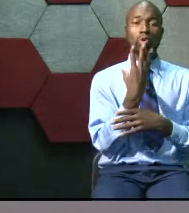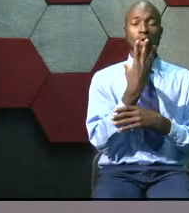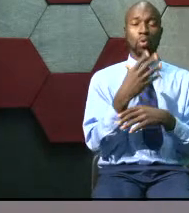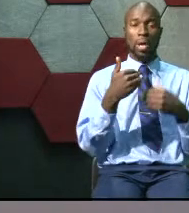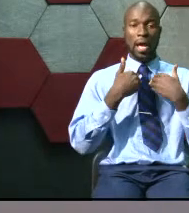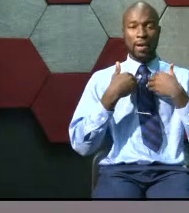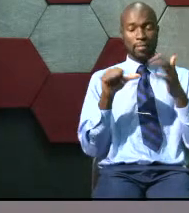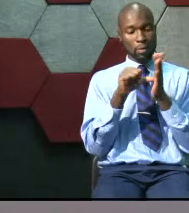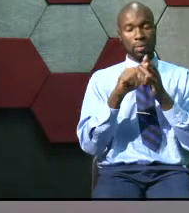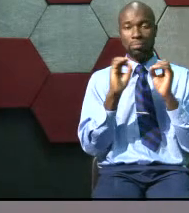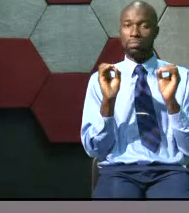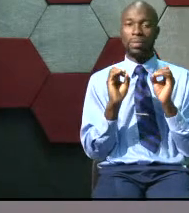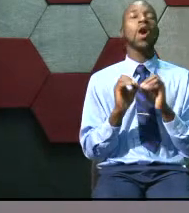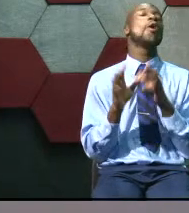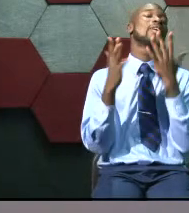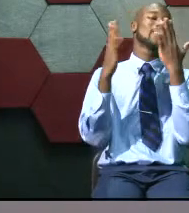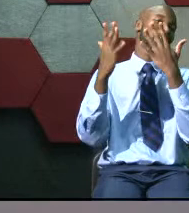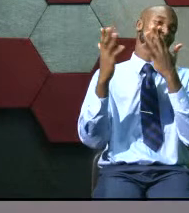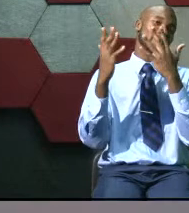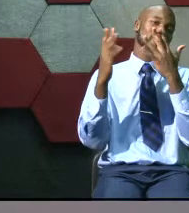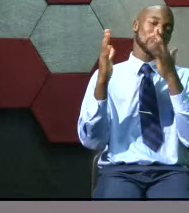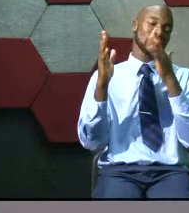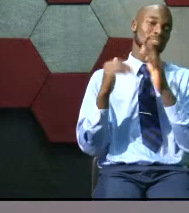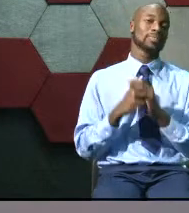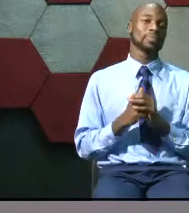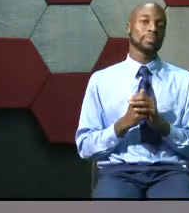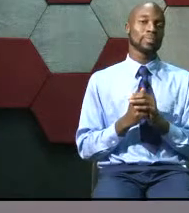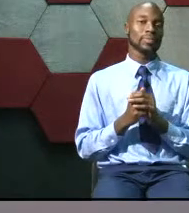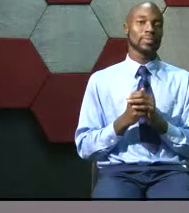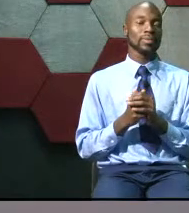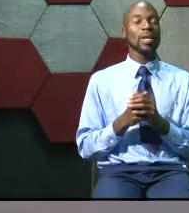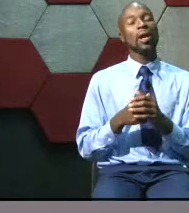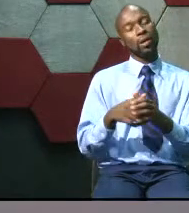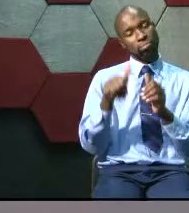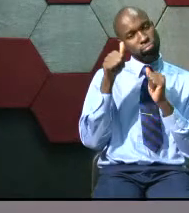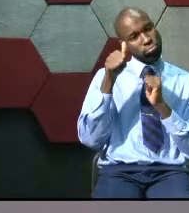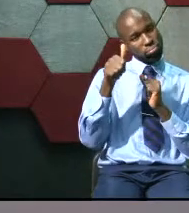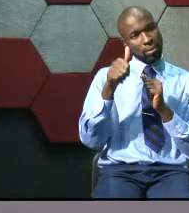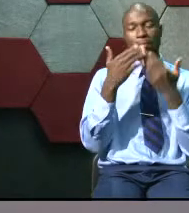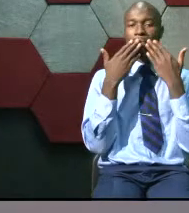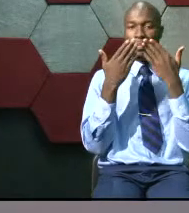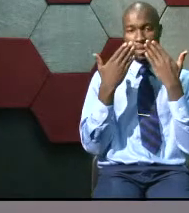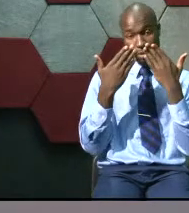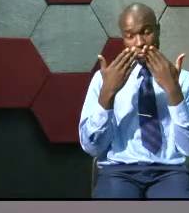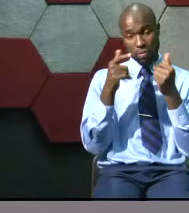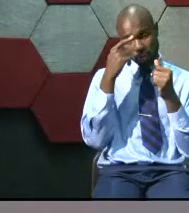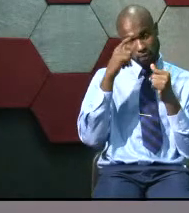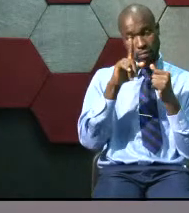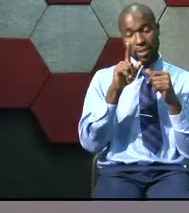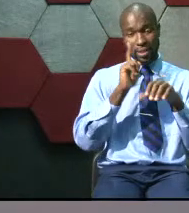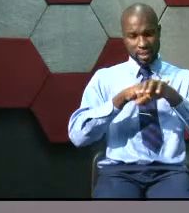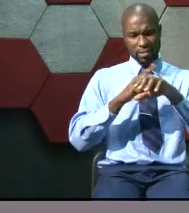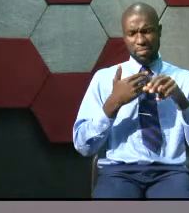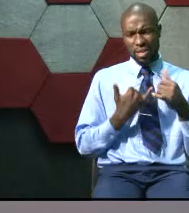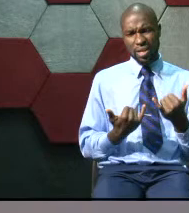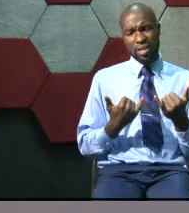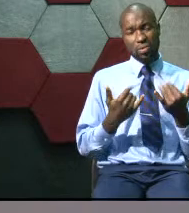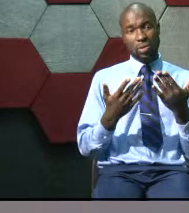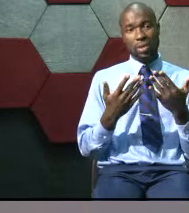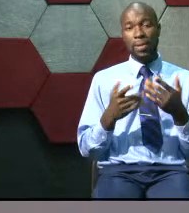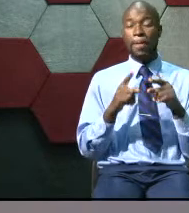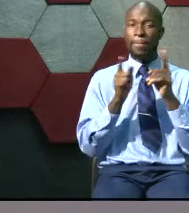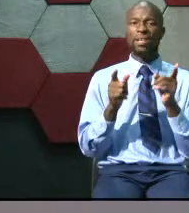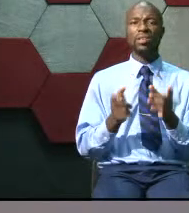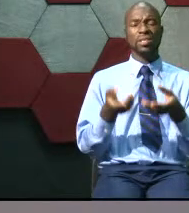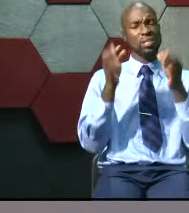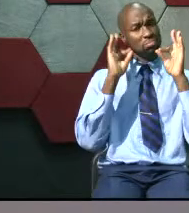problems. Hongera, Kongole, kudos, asante, I was running out of